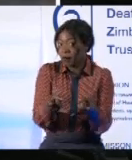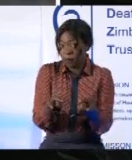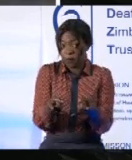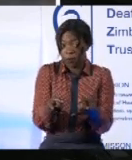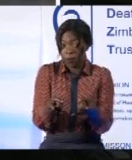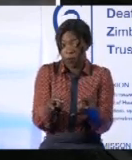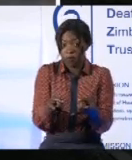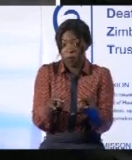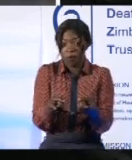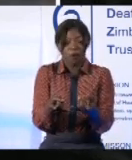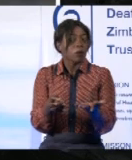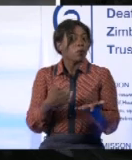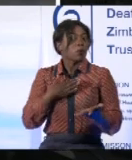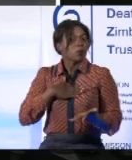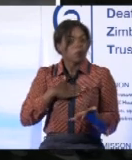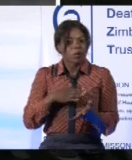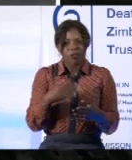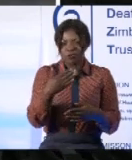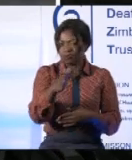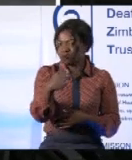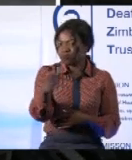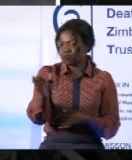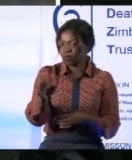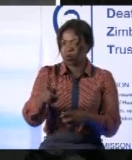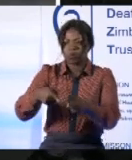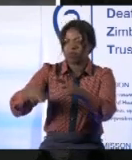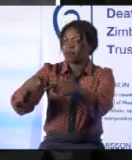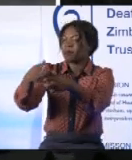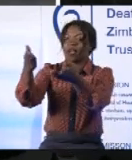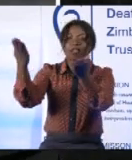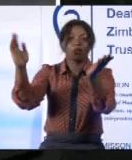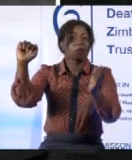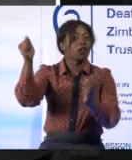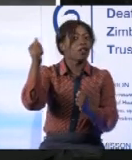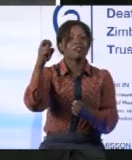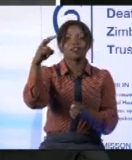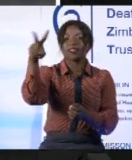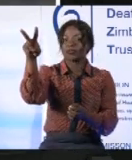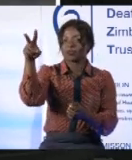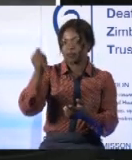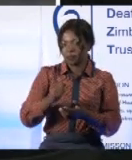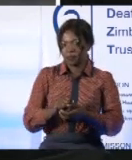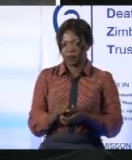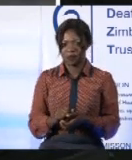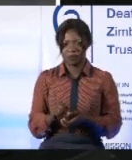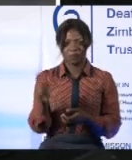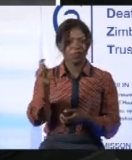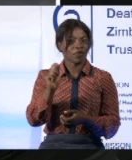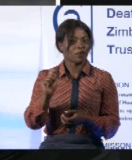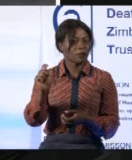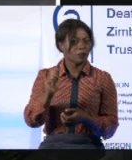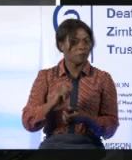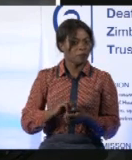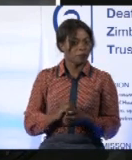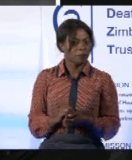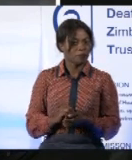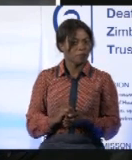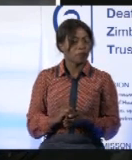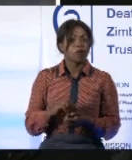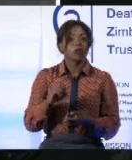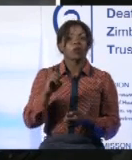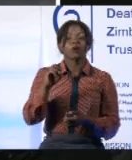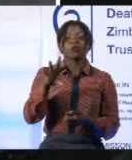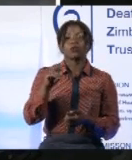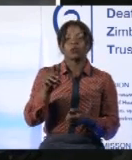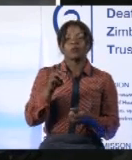for the purposes of prostitution or loitering for the purposes of prostitution. So it would, you know, and a lot of